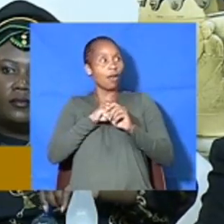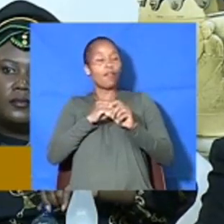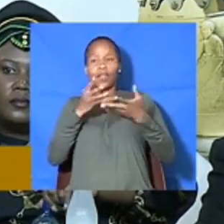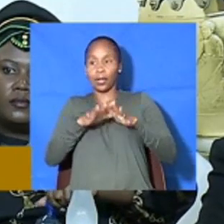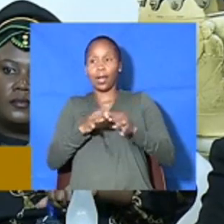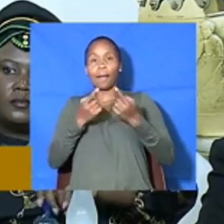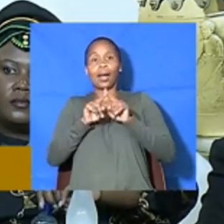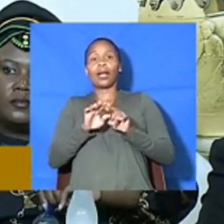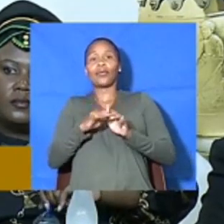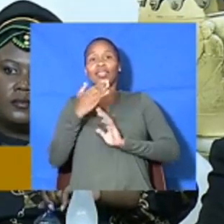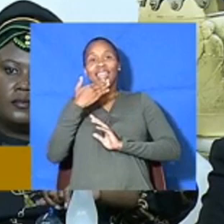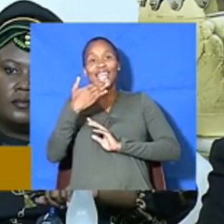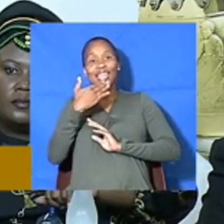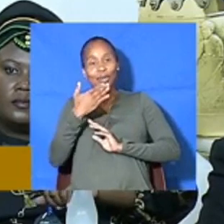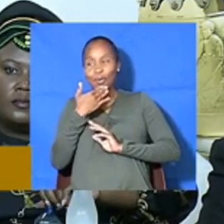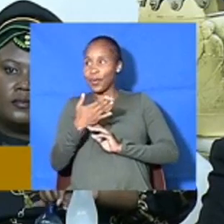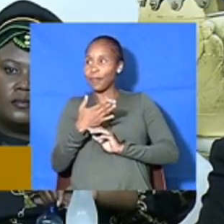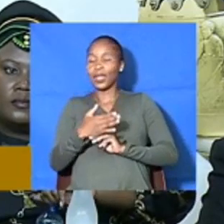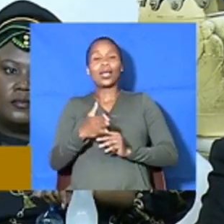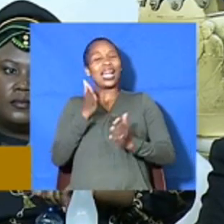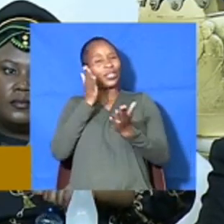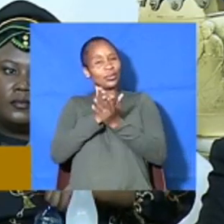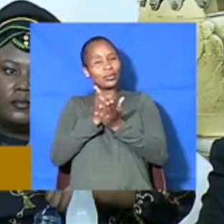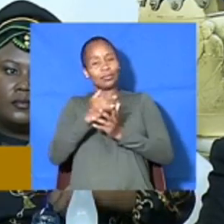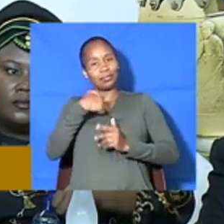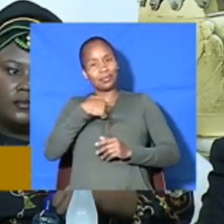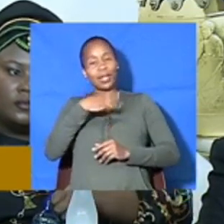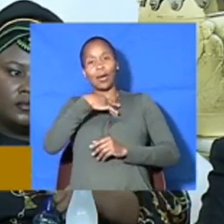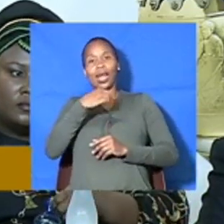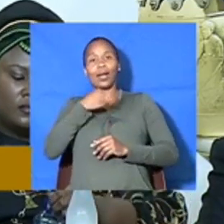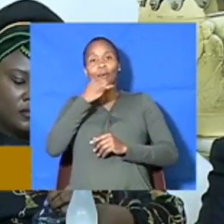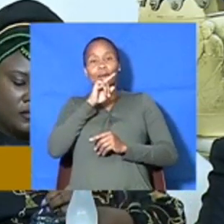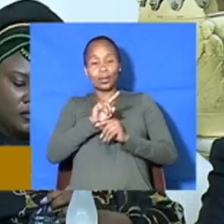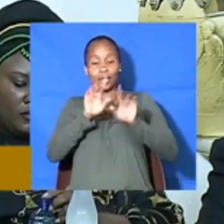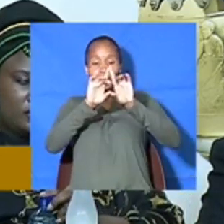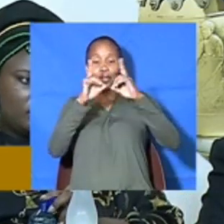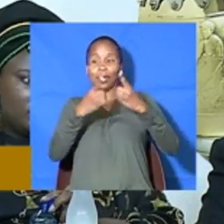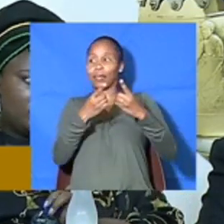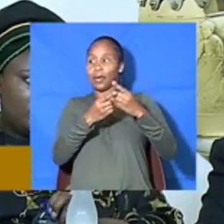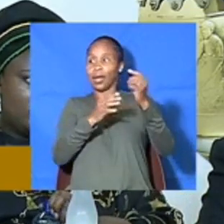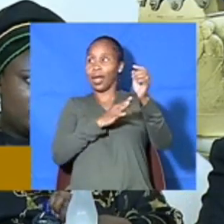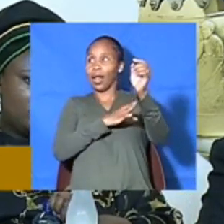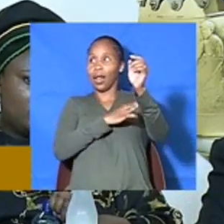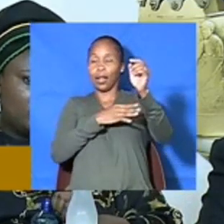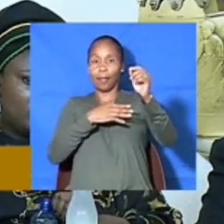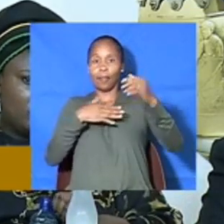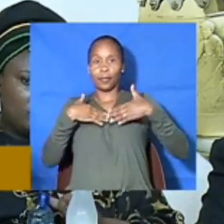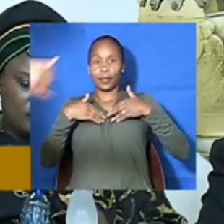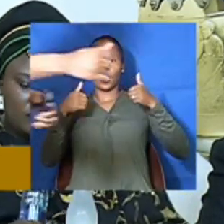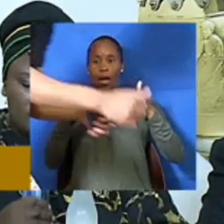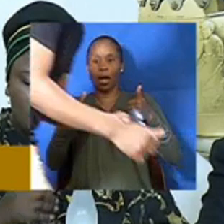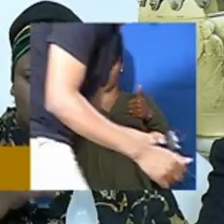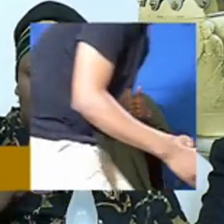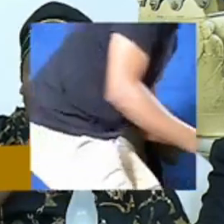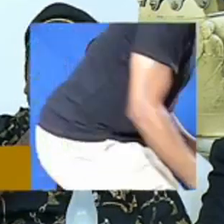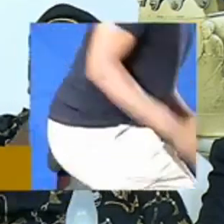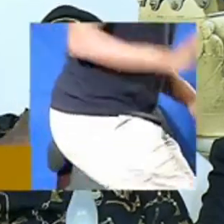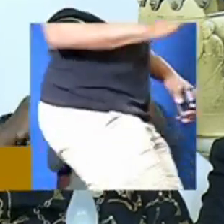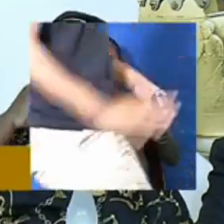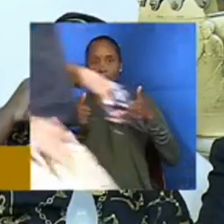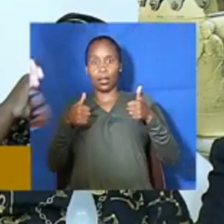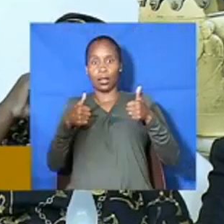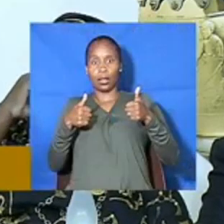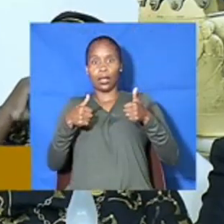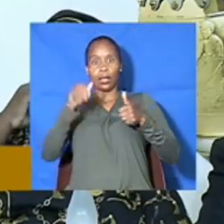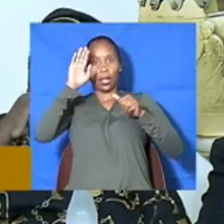on. Except those who are working for the government. They know